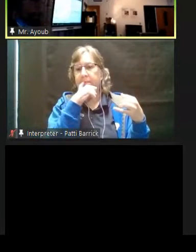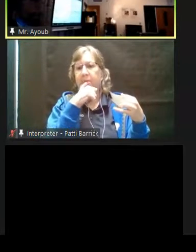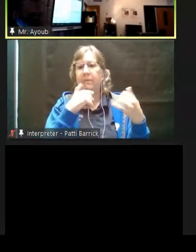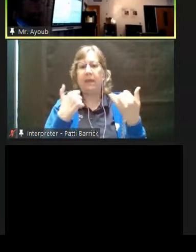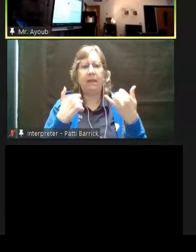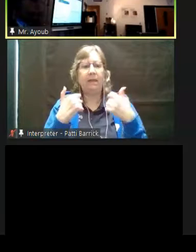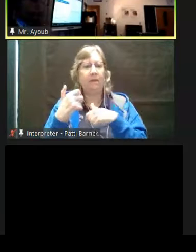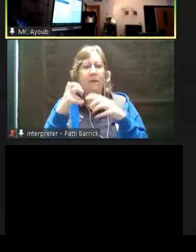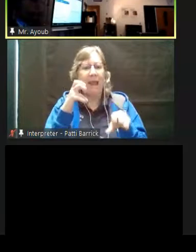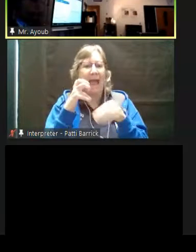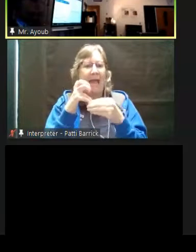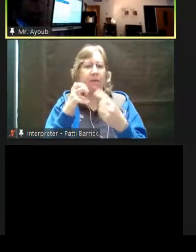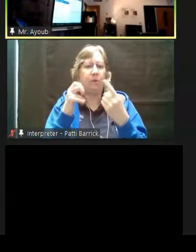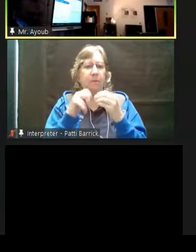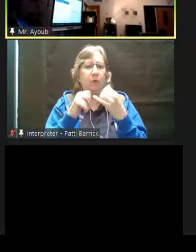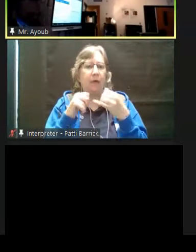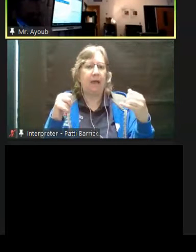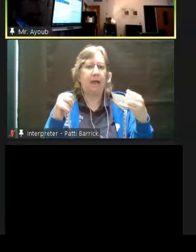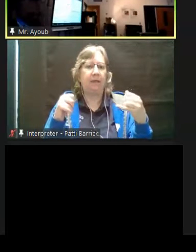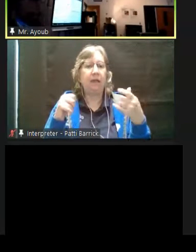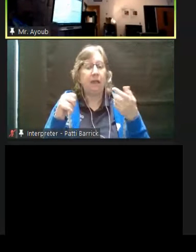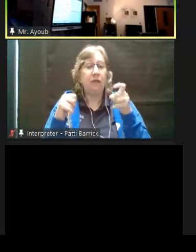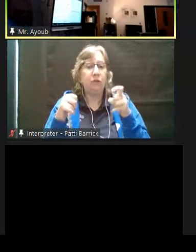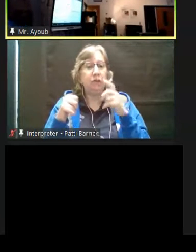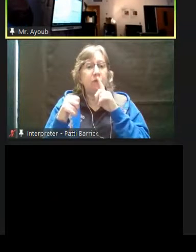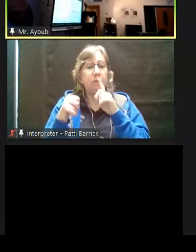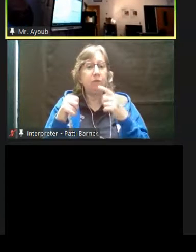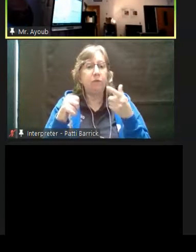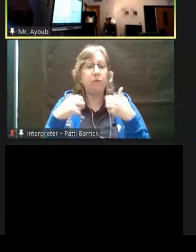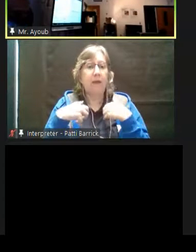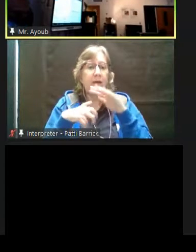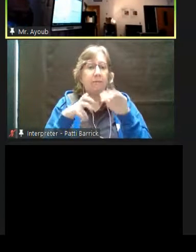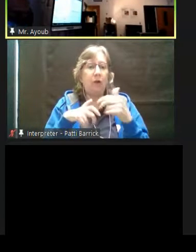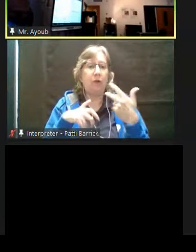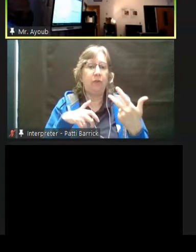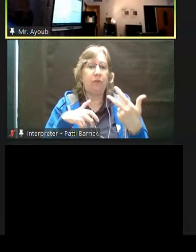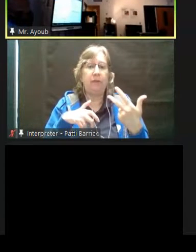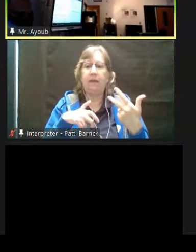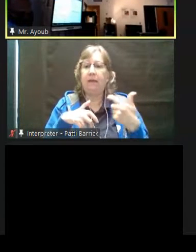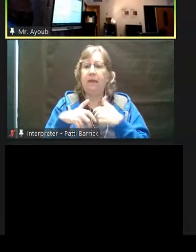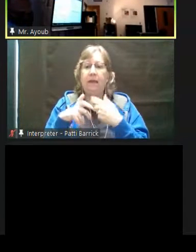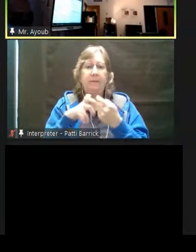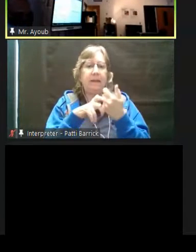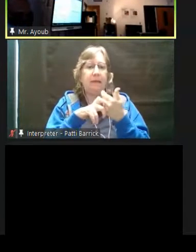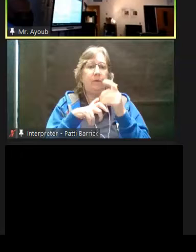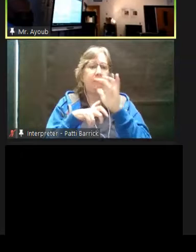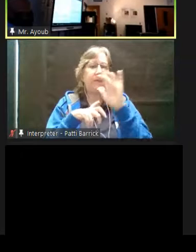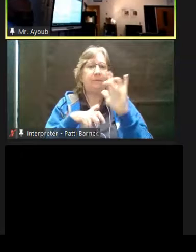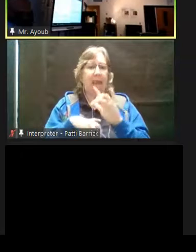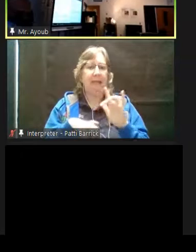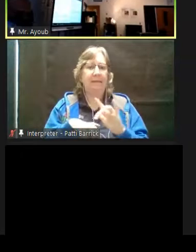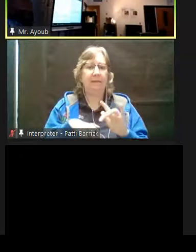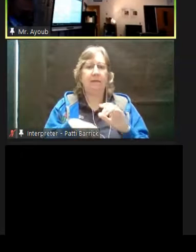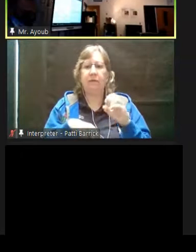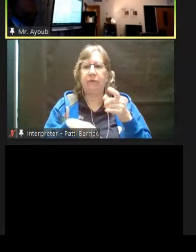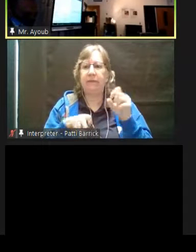And then we added this other one. So you want to make sure all three of these in here. I'm gonna put my spaces back, remove my spaces so people can kind of get to